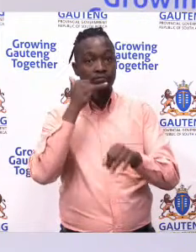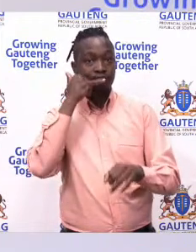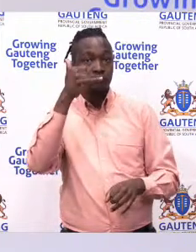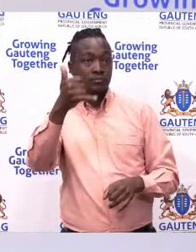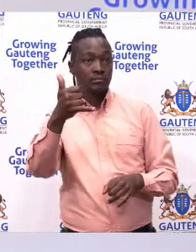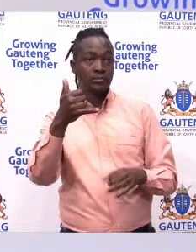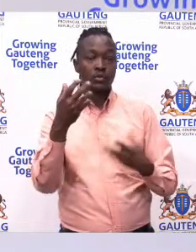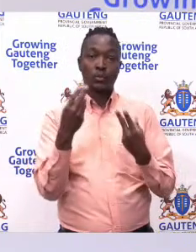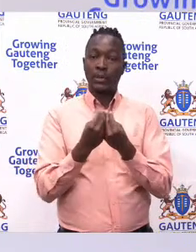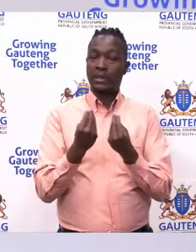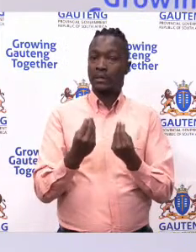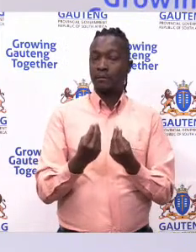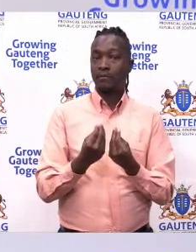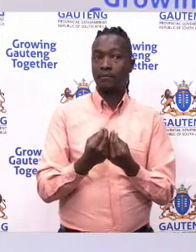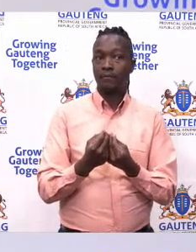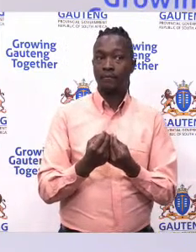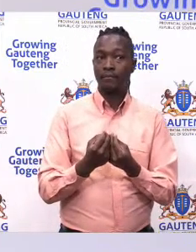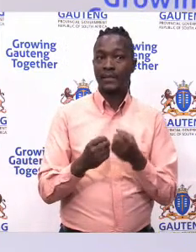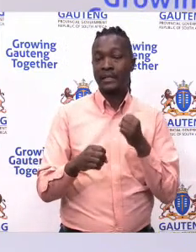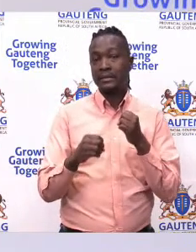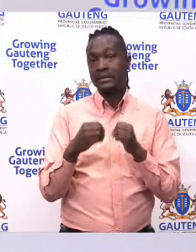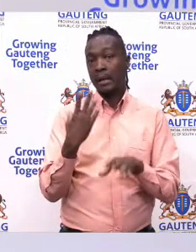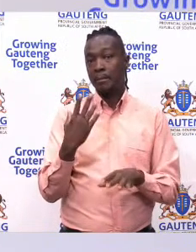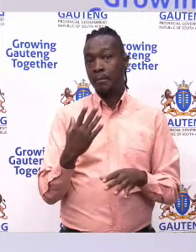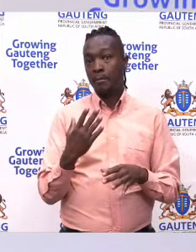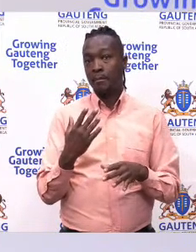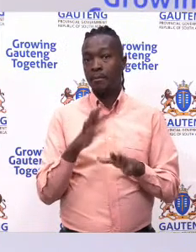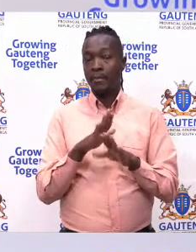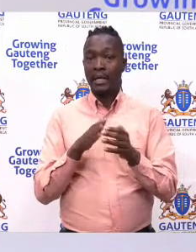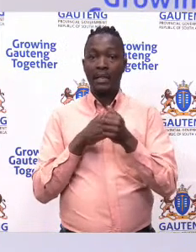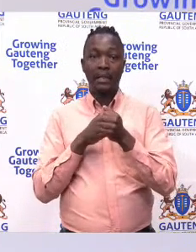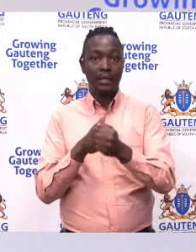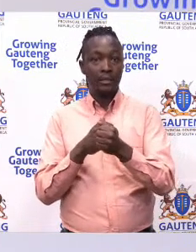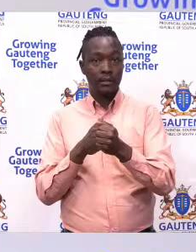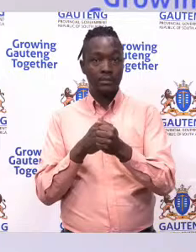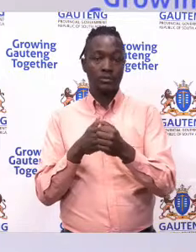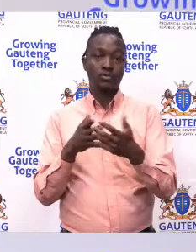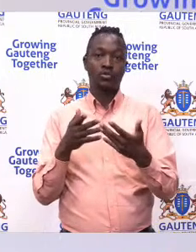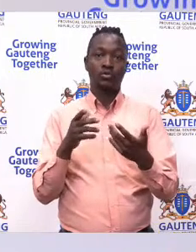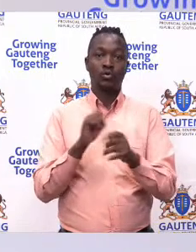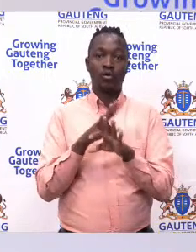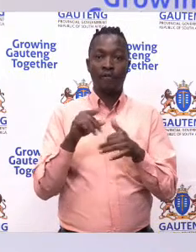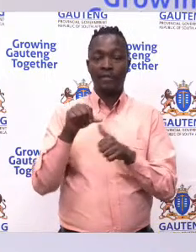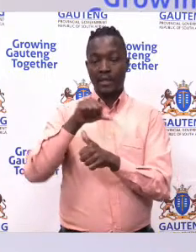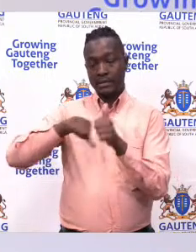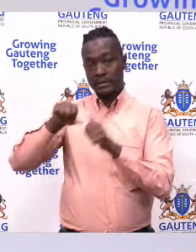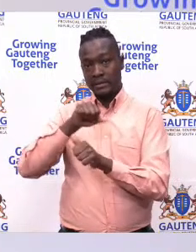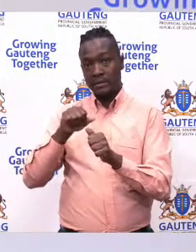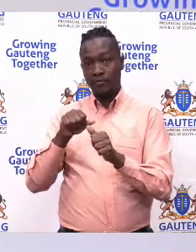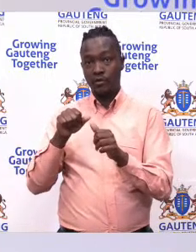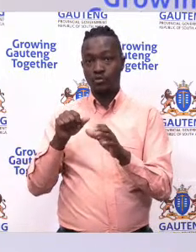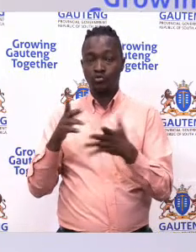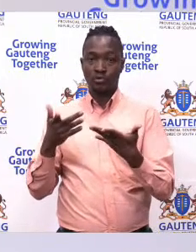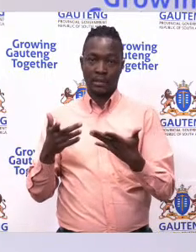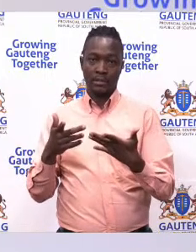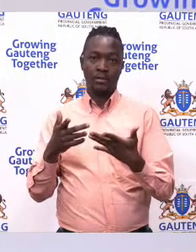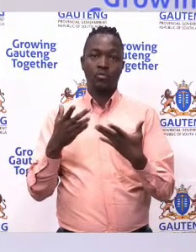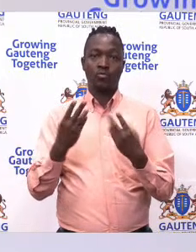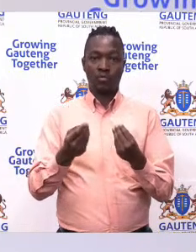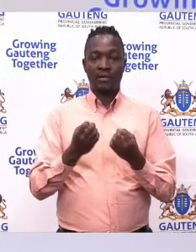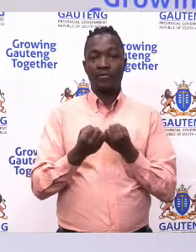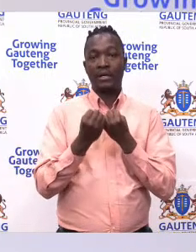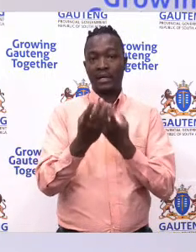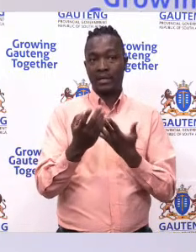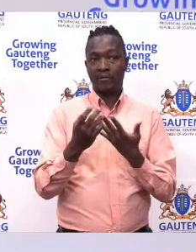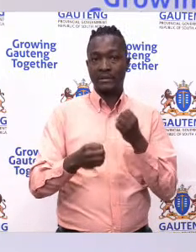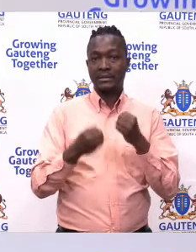also with some leaders of the civil society who have actually given